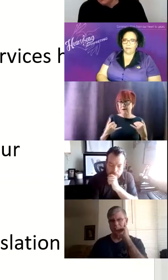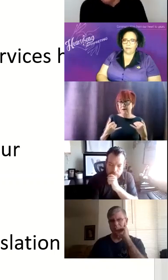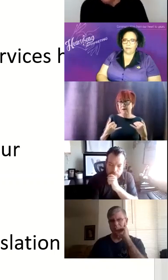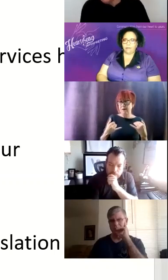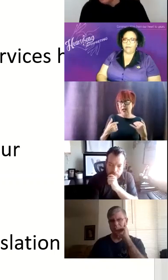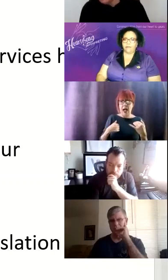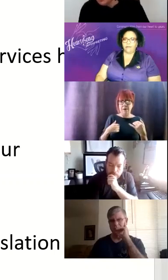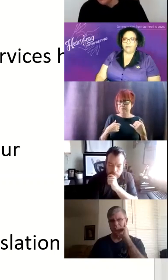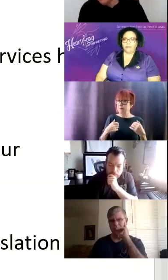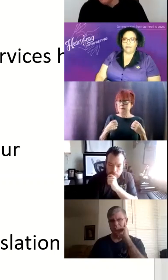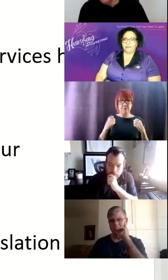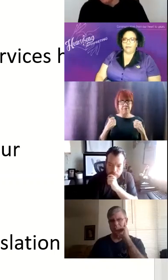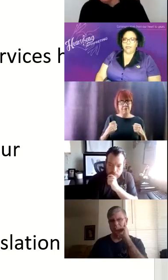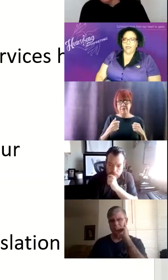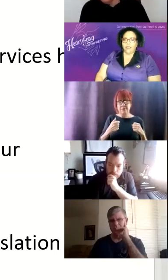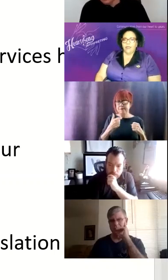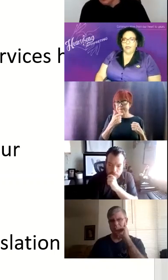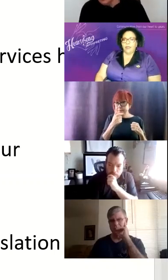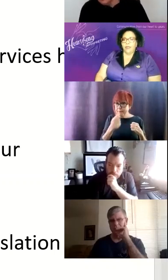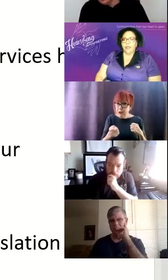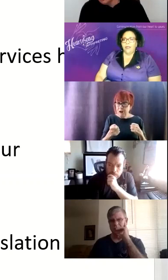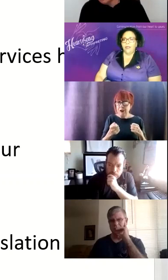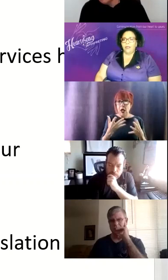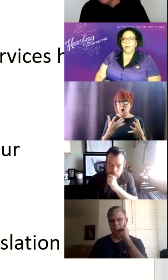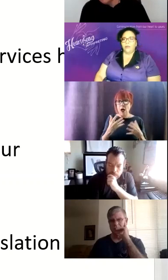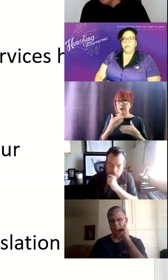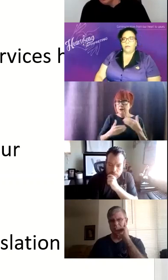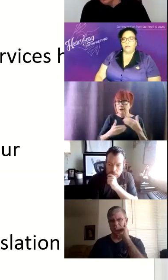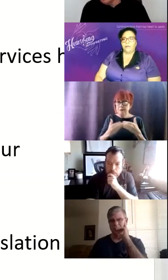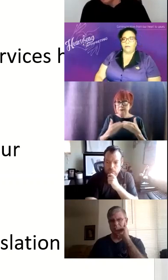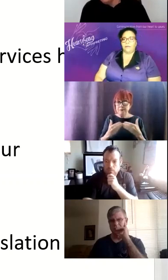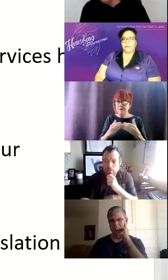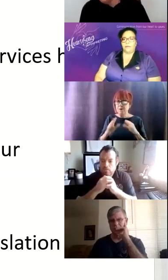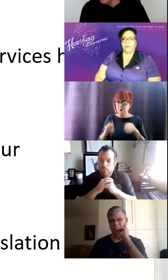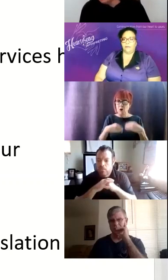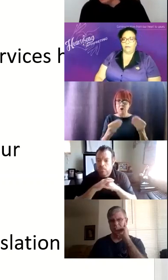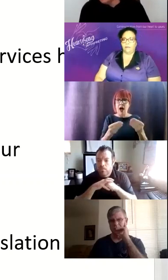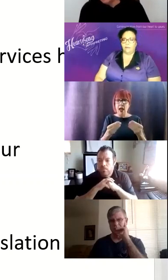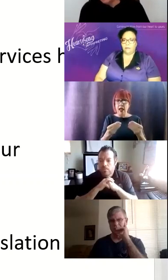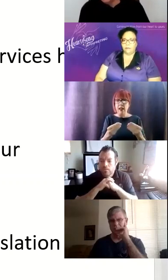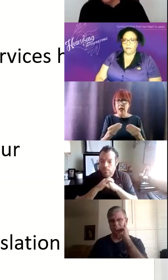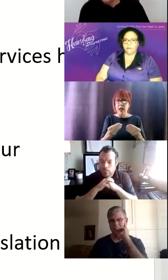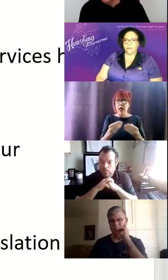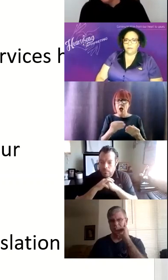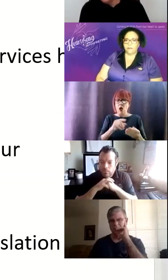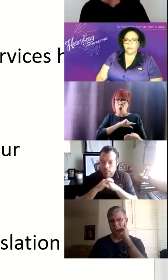interest in pursuing and providing quality interpreters for the community, and perhaps